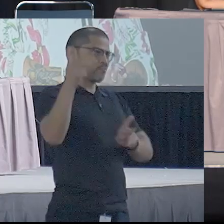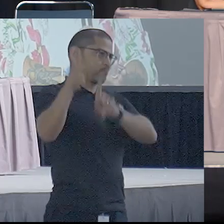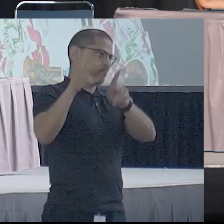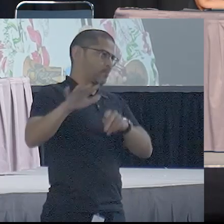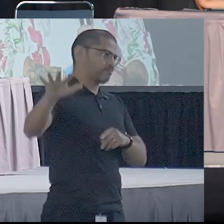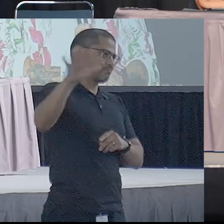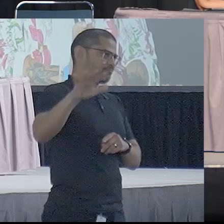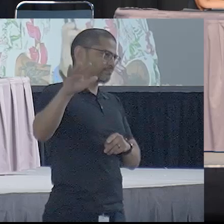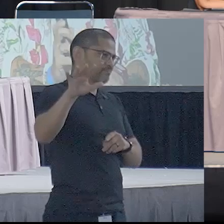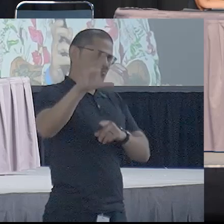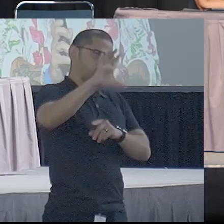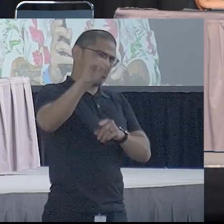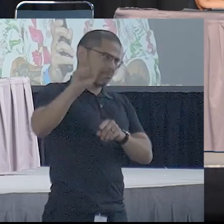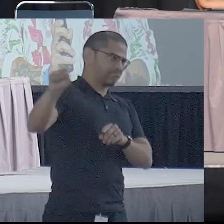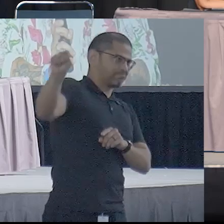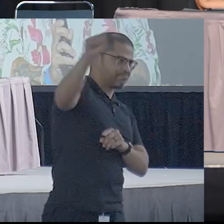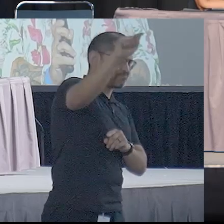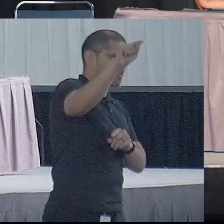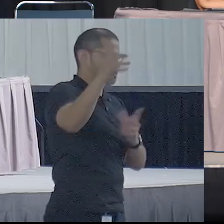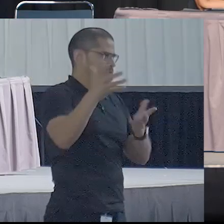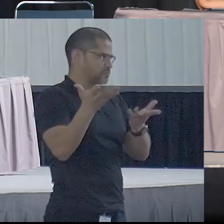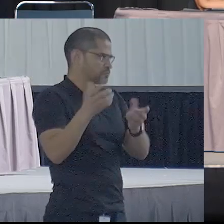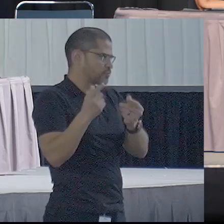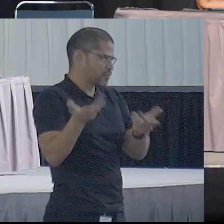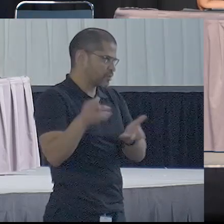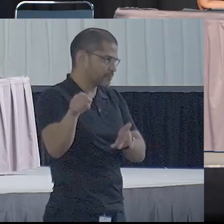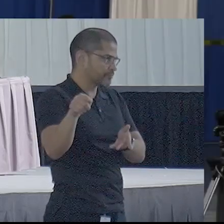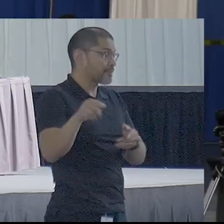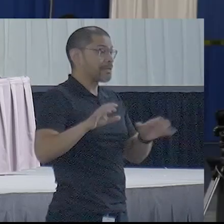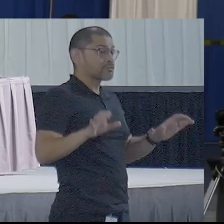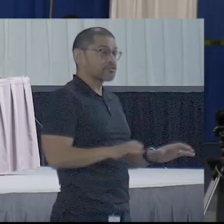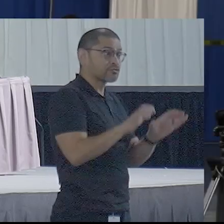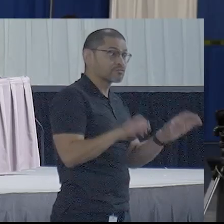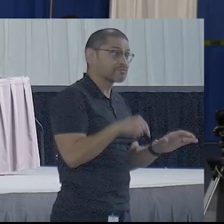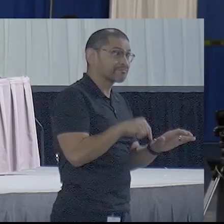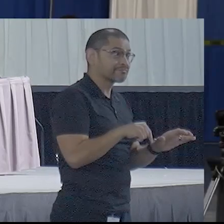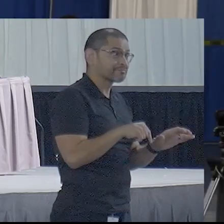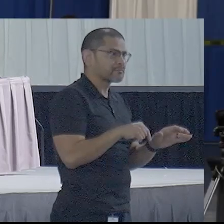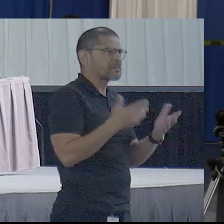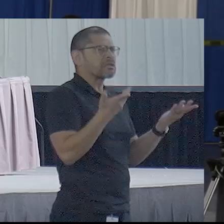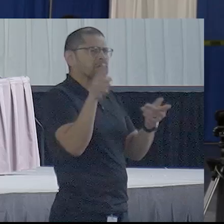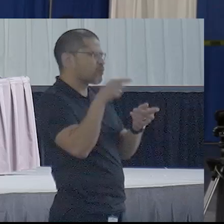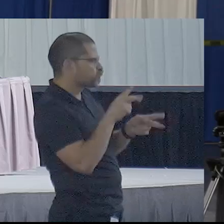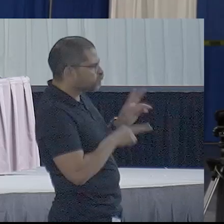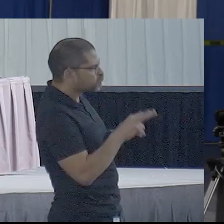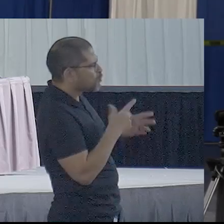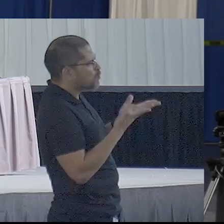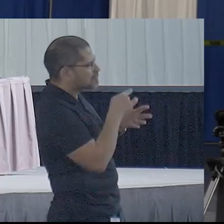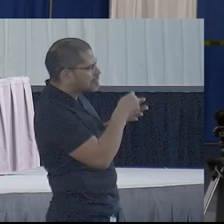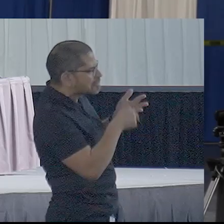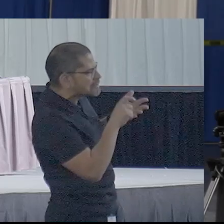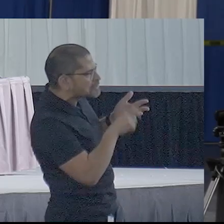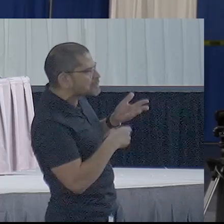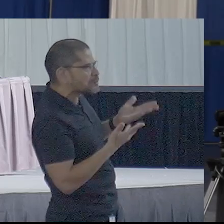do and how do we understand the community and what those needs are. Thank you. Okay, so we still have Lex's video